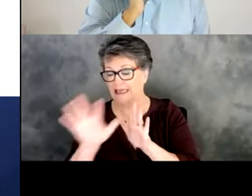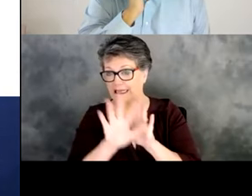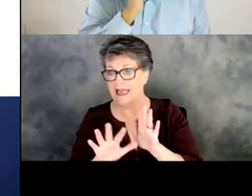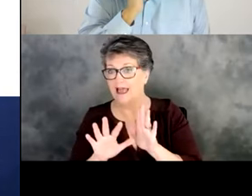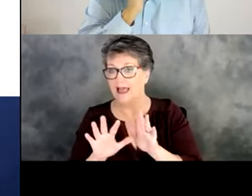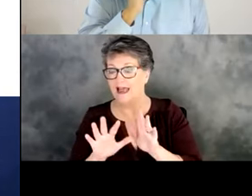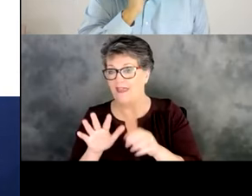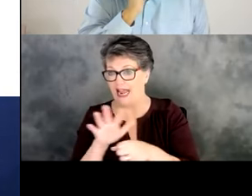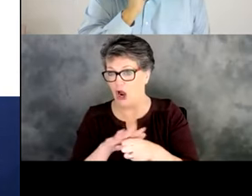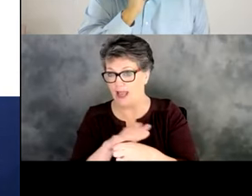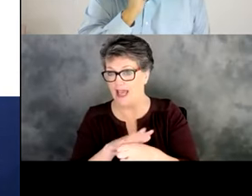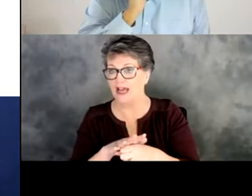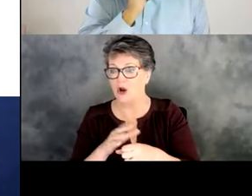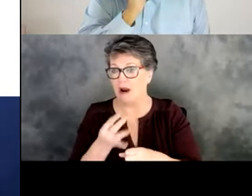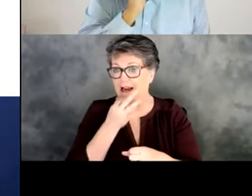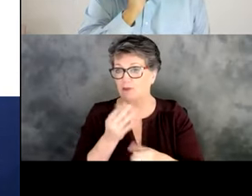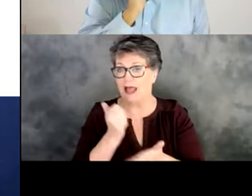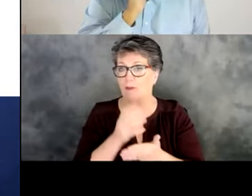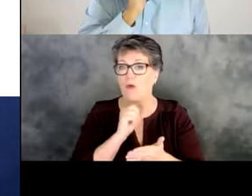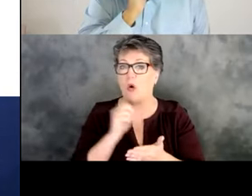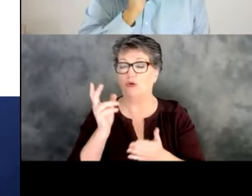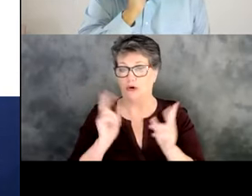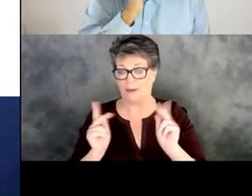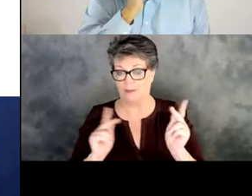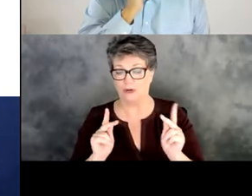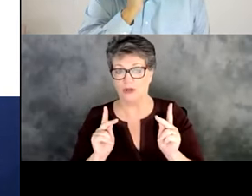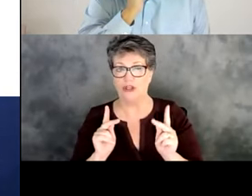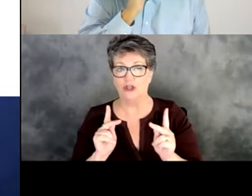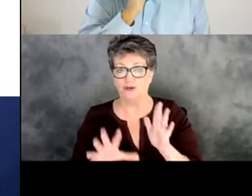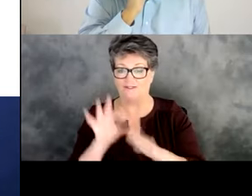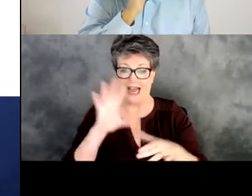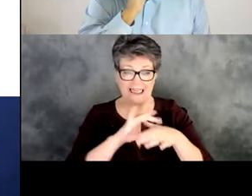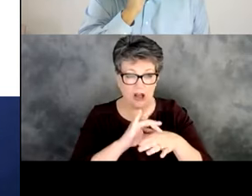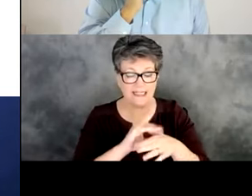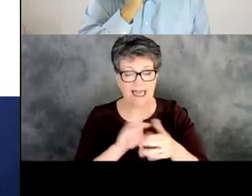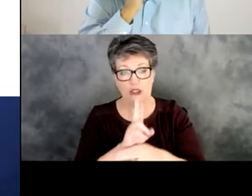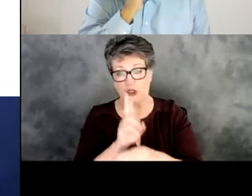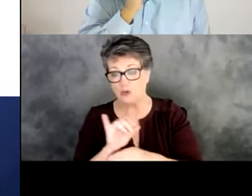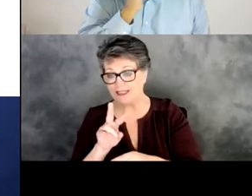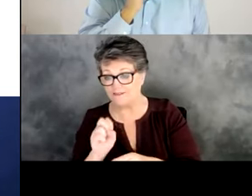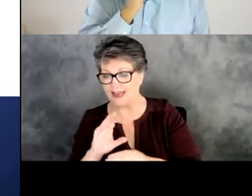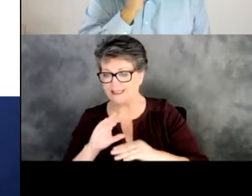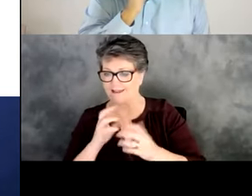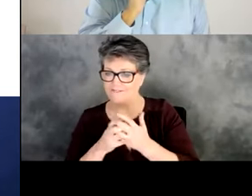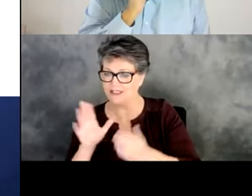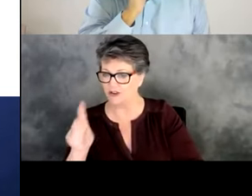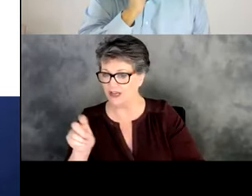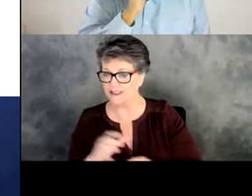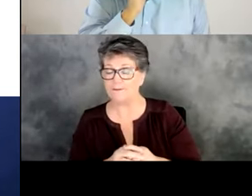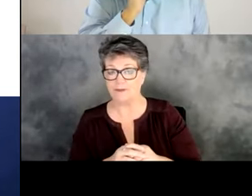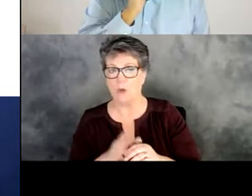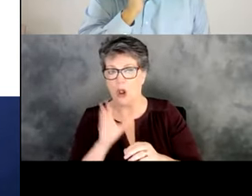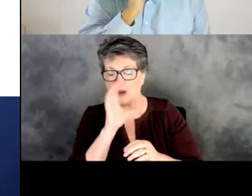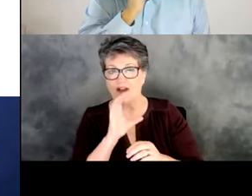at helping older adults find the content and use the device that was meaningful to them. And so again, looking for some creative thought